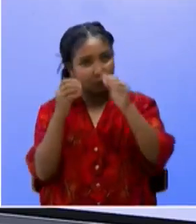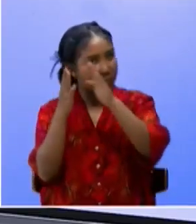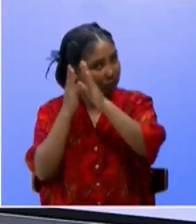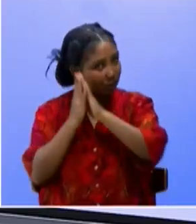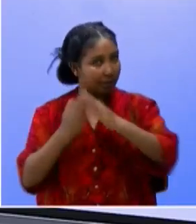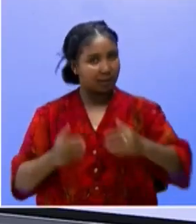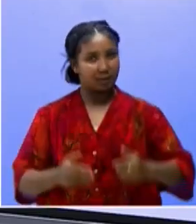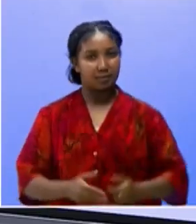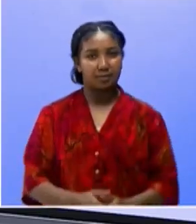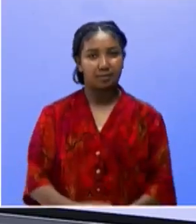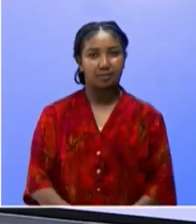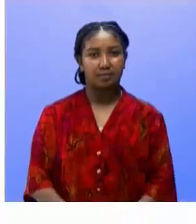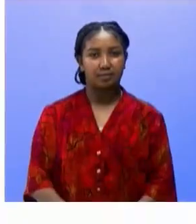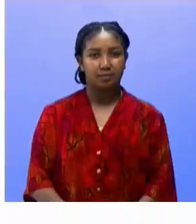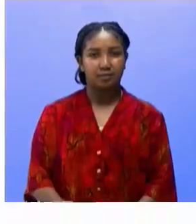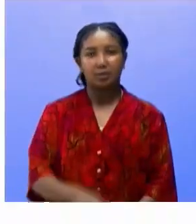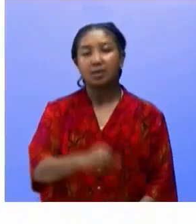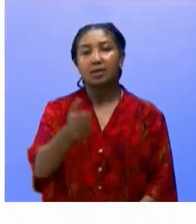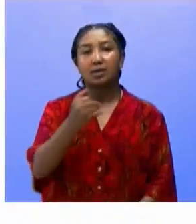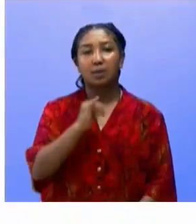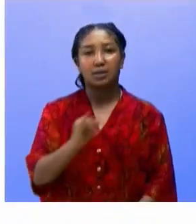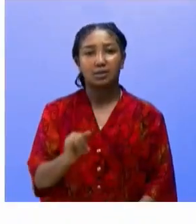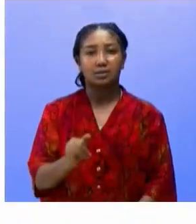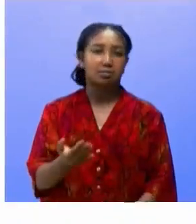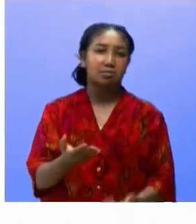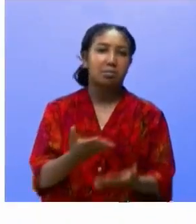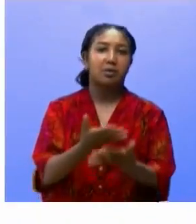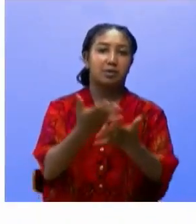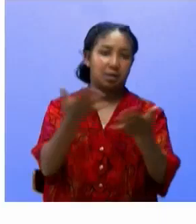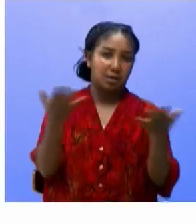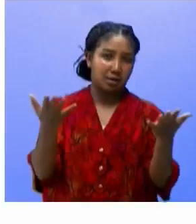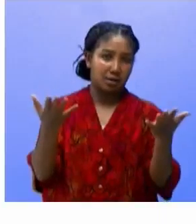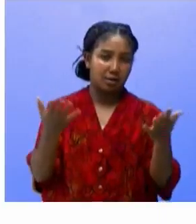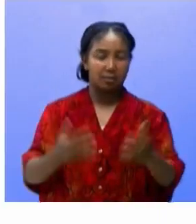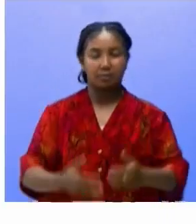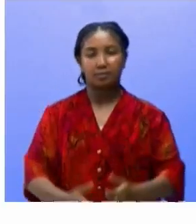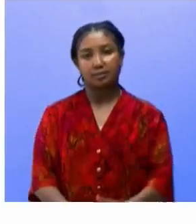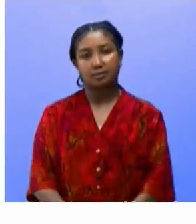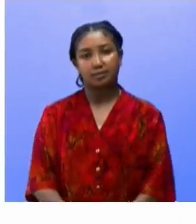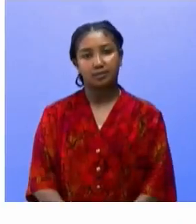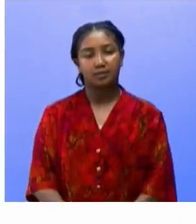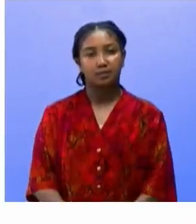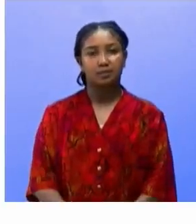For sleeping. Yes? And the other one, material. Material.